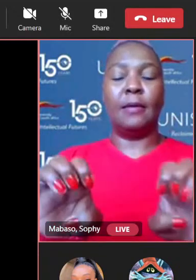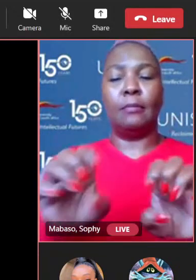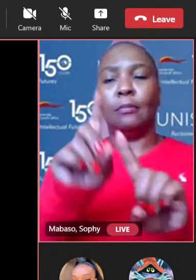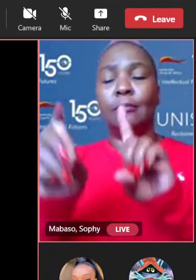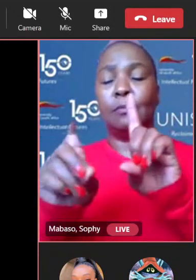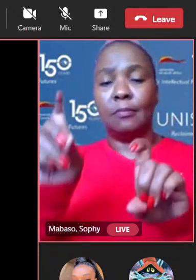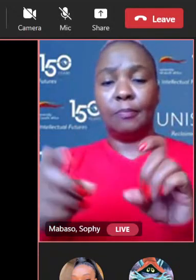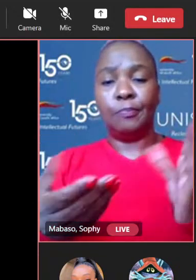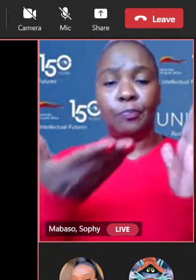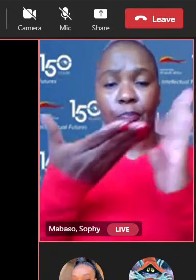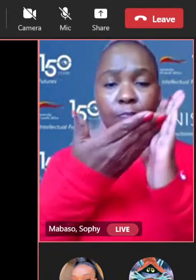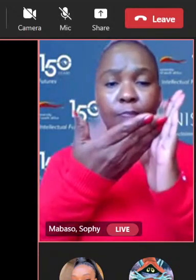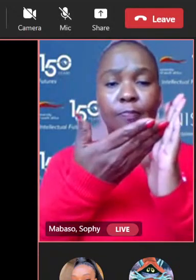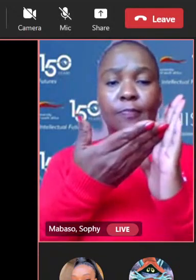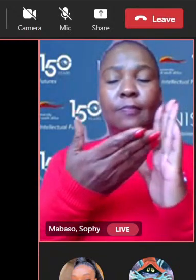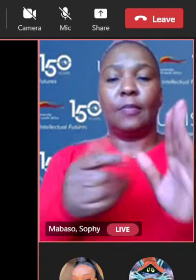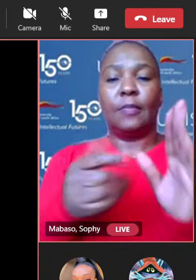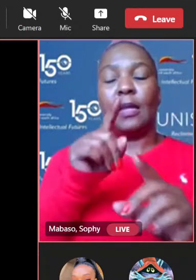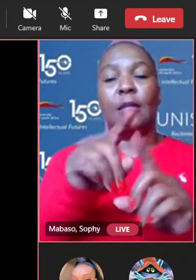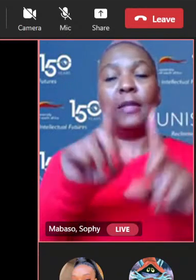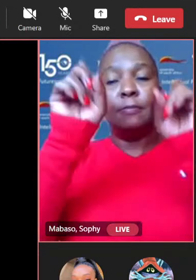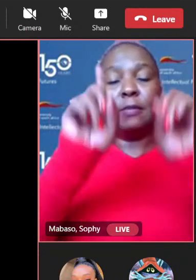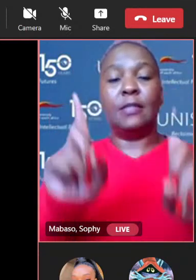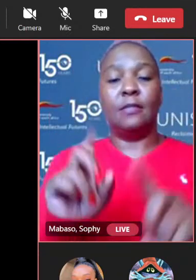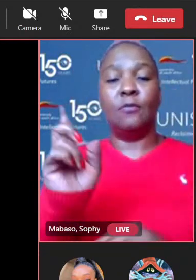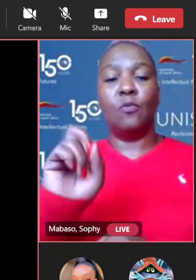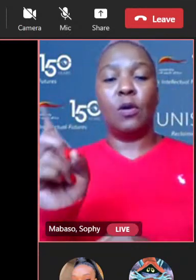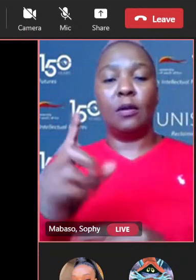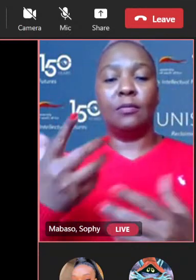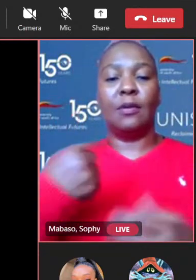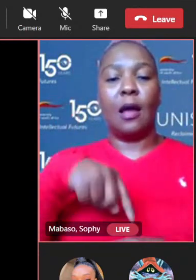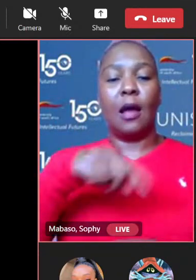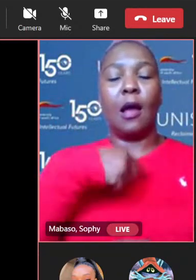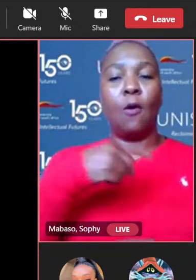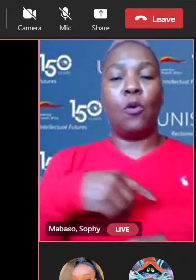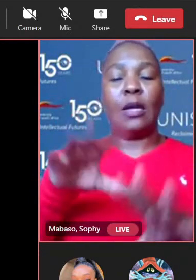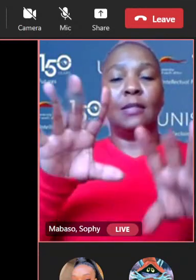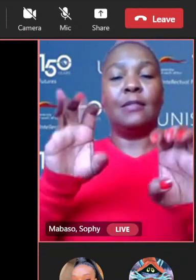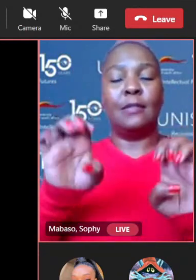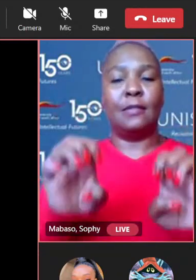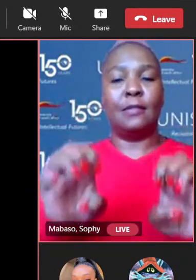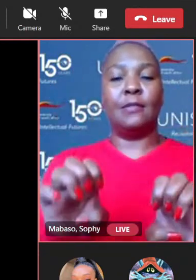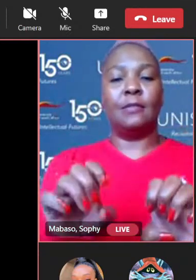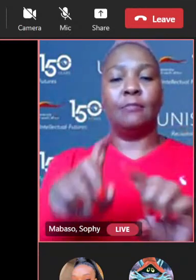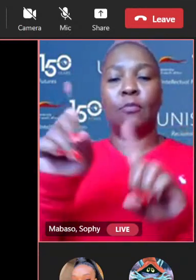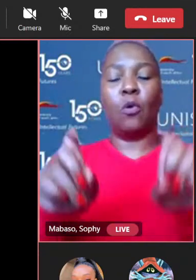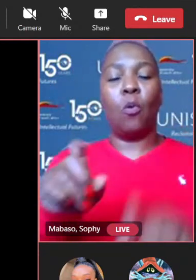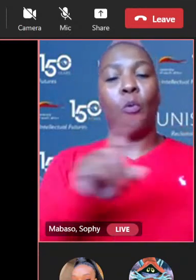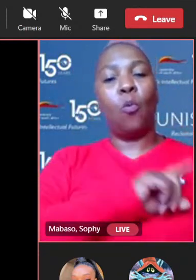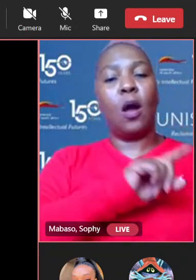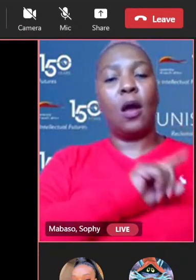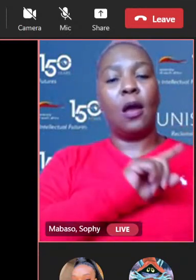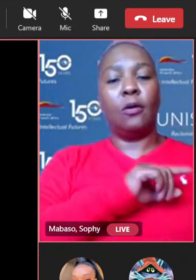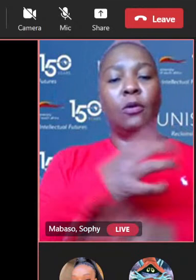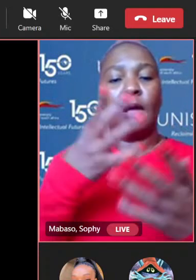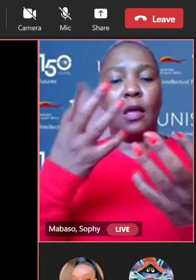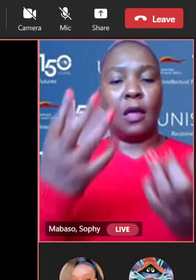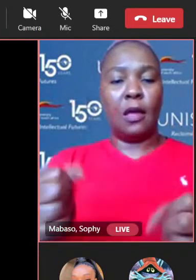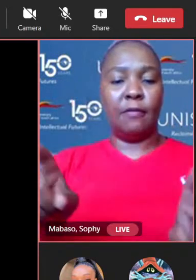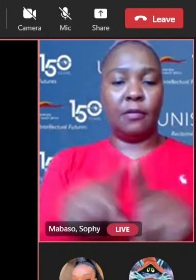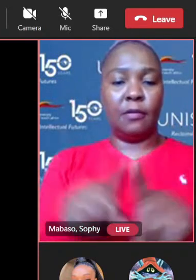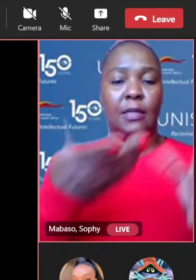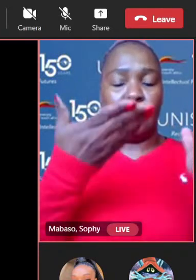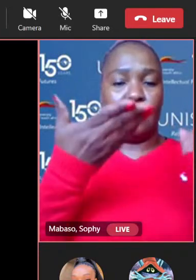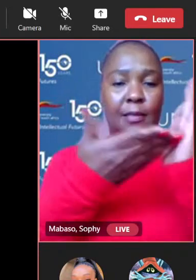This is also specifically just deals with our exam inquiries. The reason we have ring-fenced these, it's